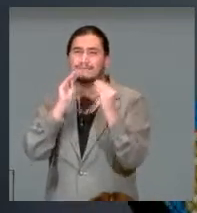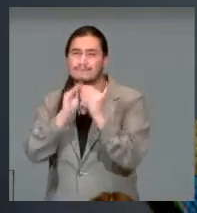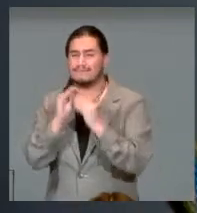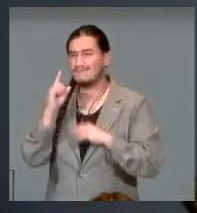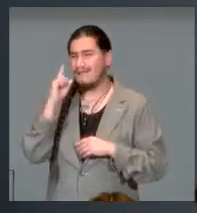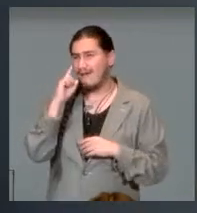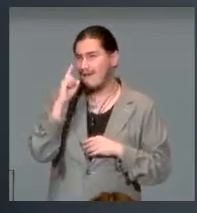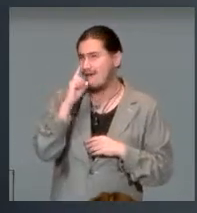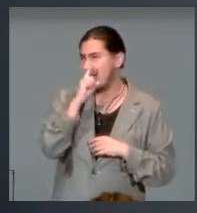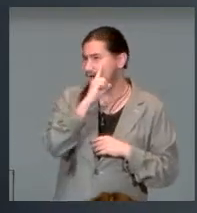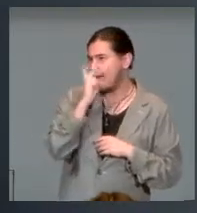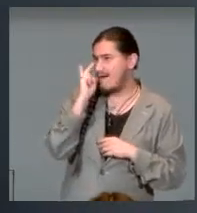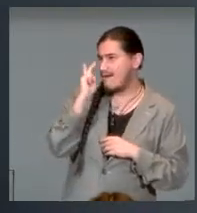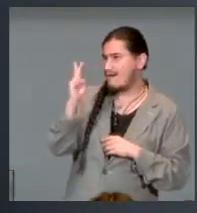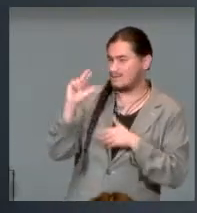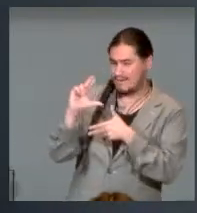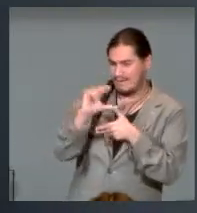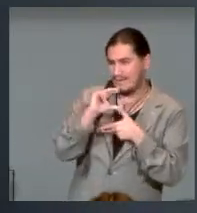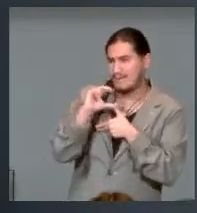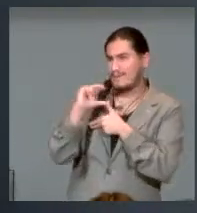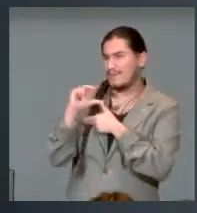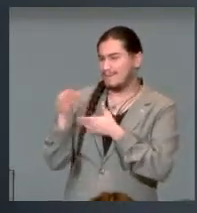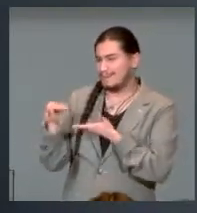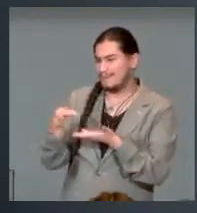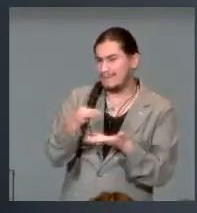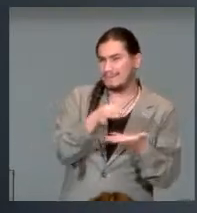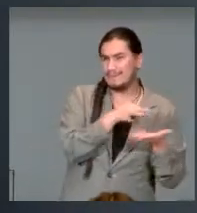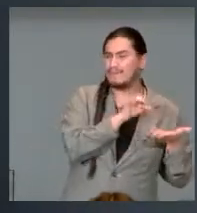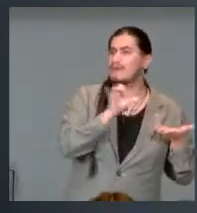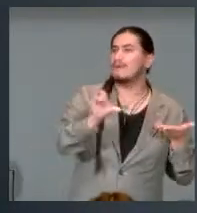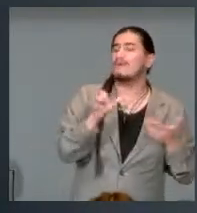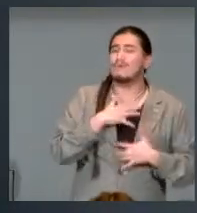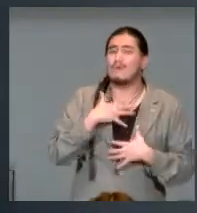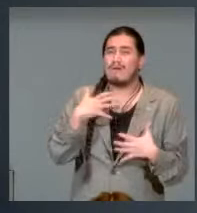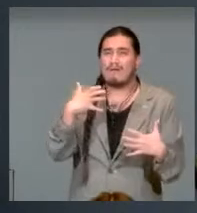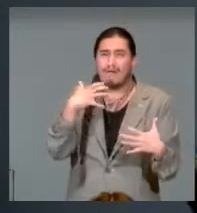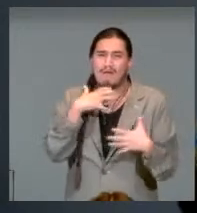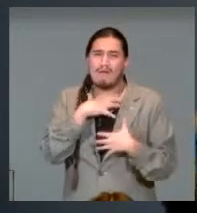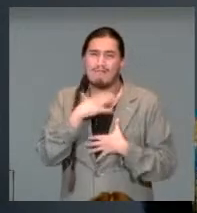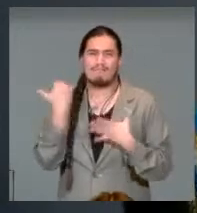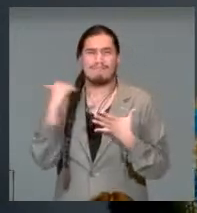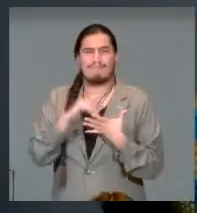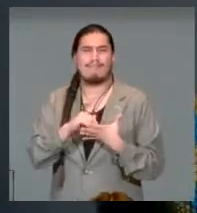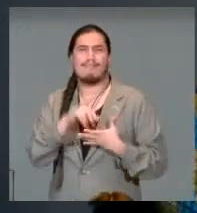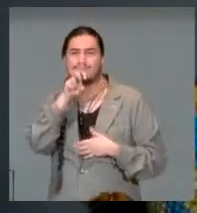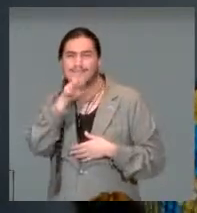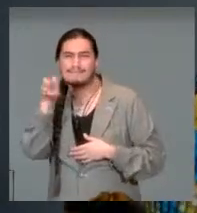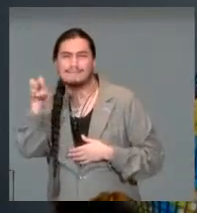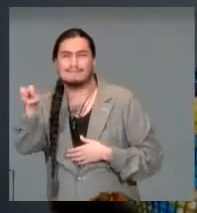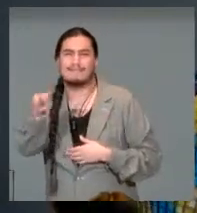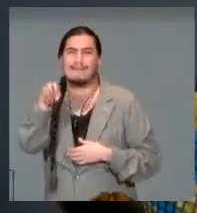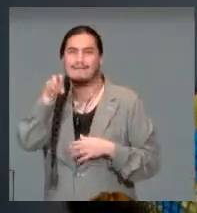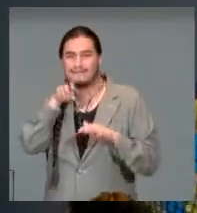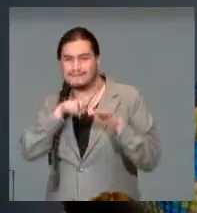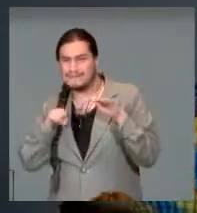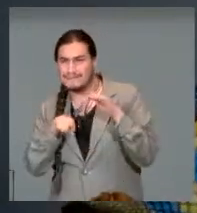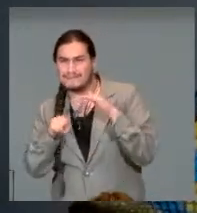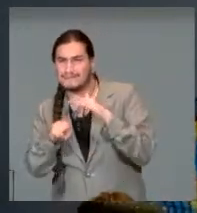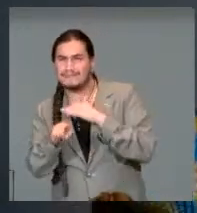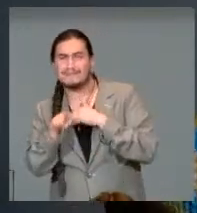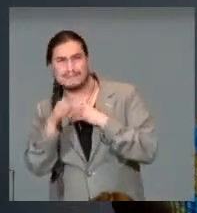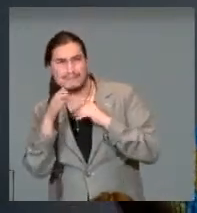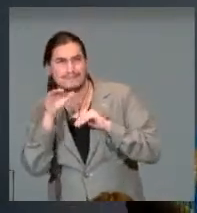of a tornado, black woman. The breath is a copperhead snake under your stairs, black